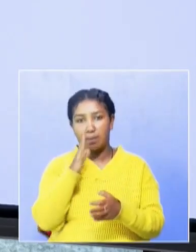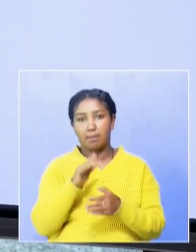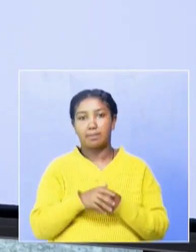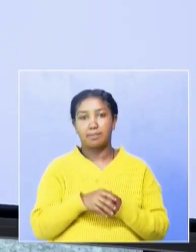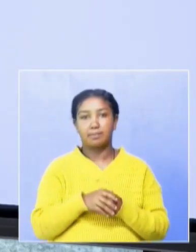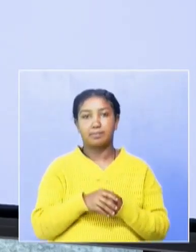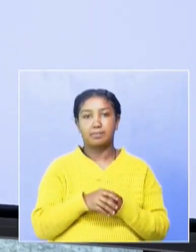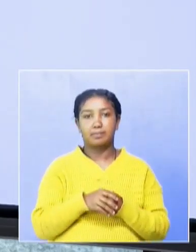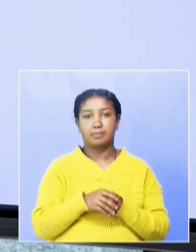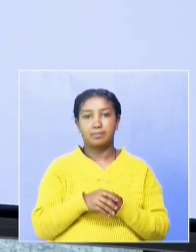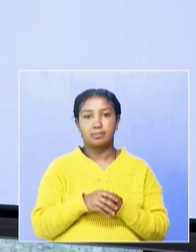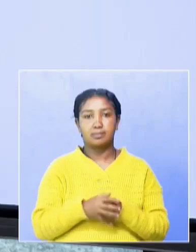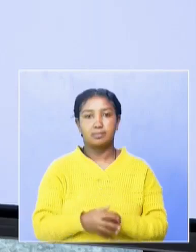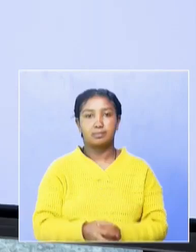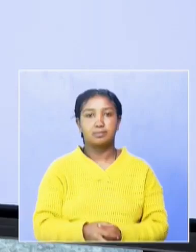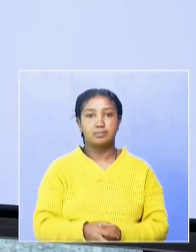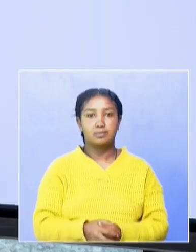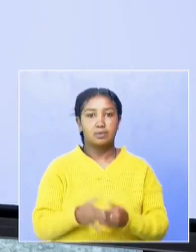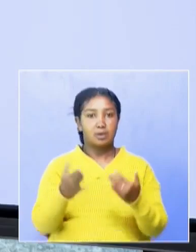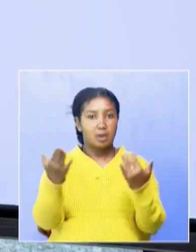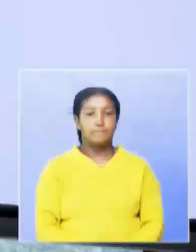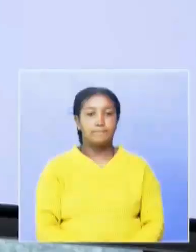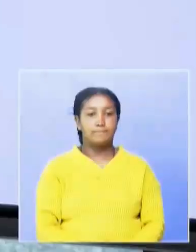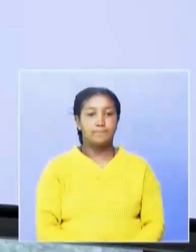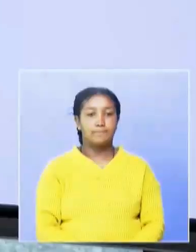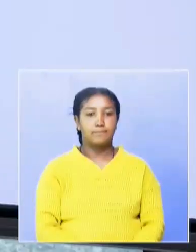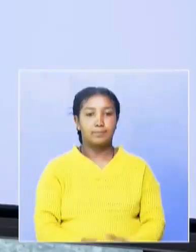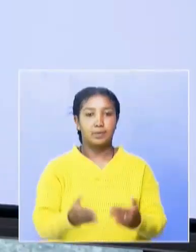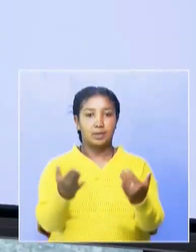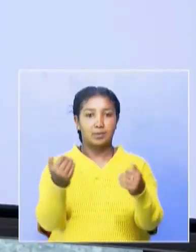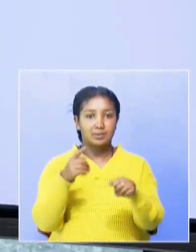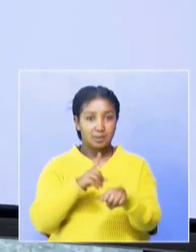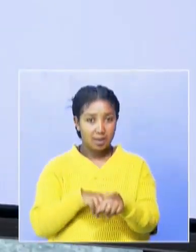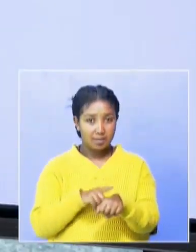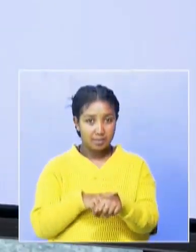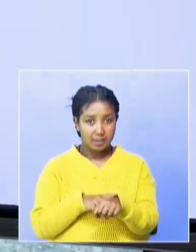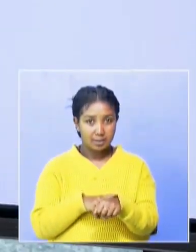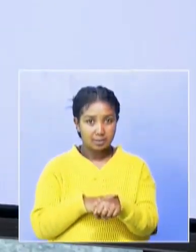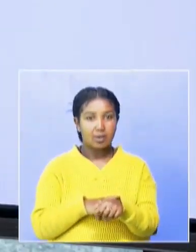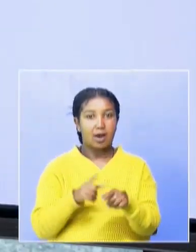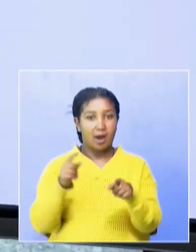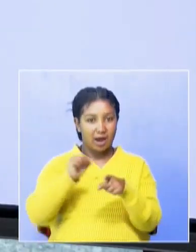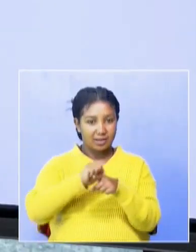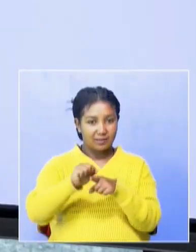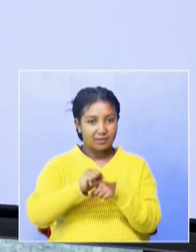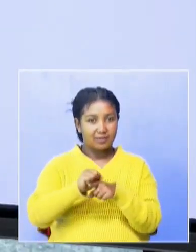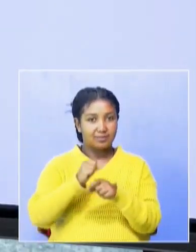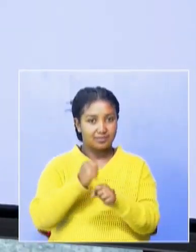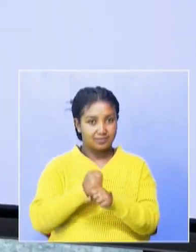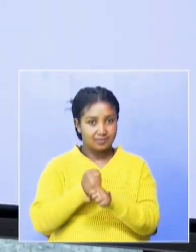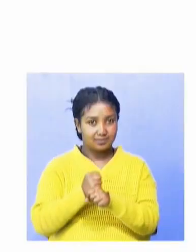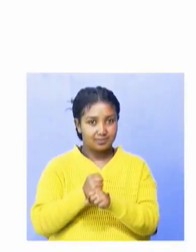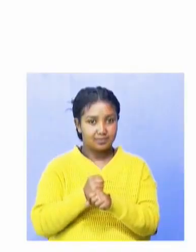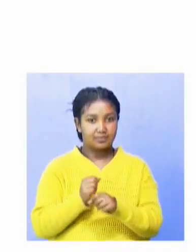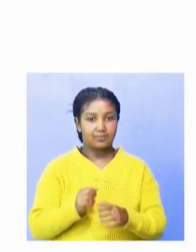here. Now it is time. To do the activity.